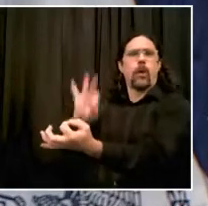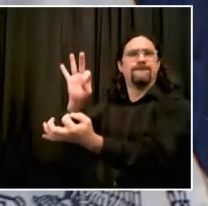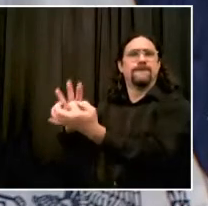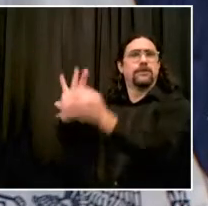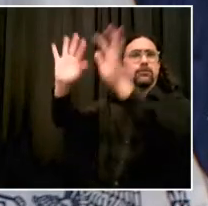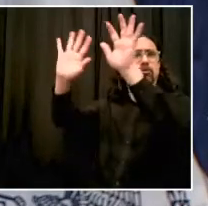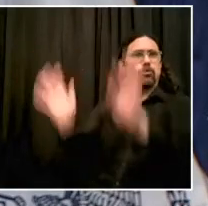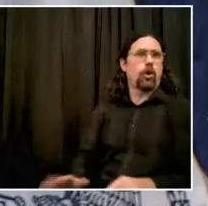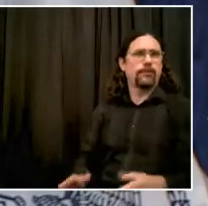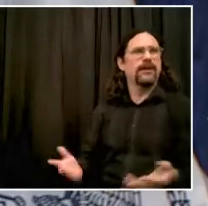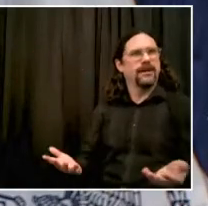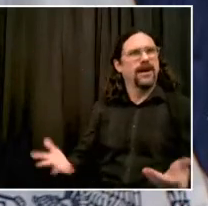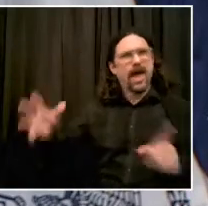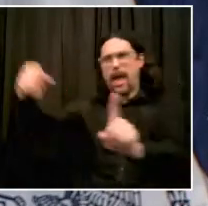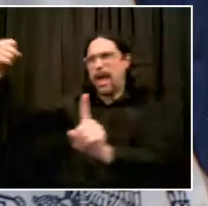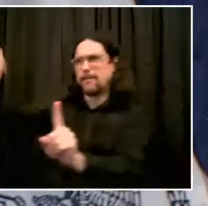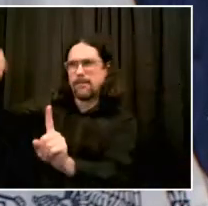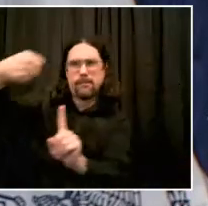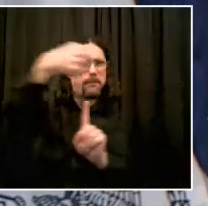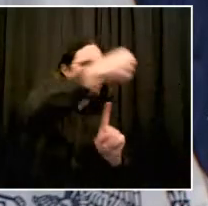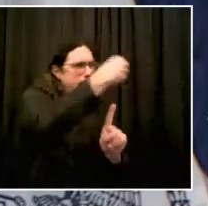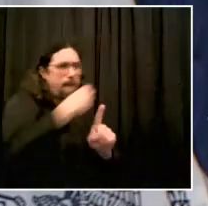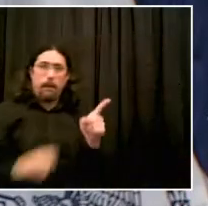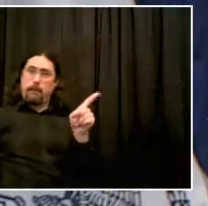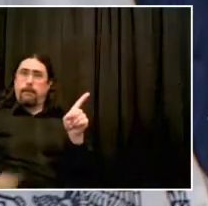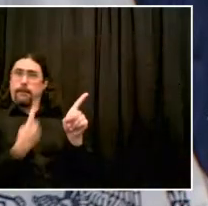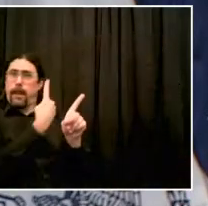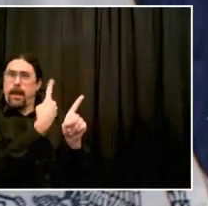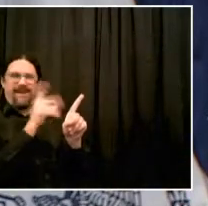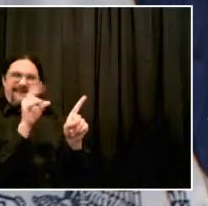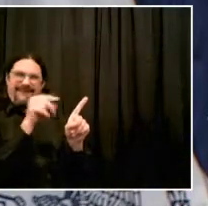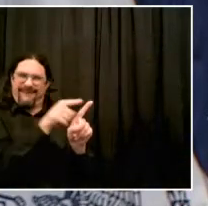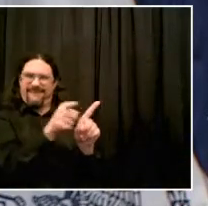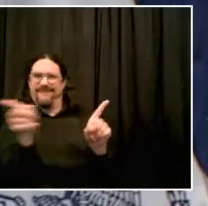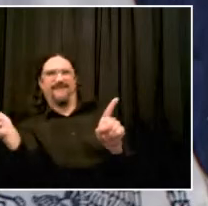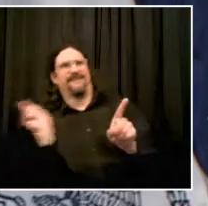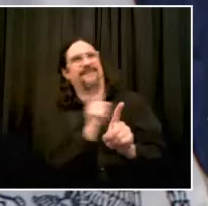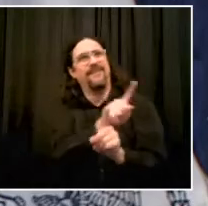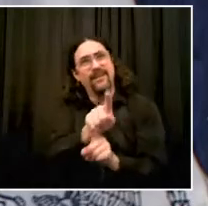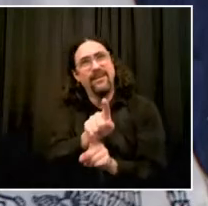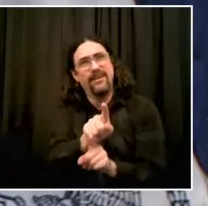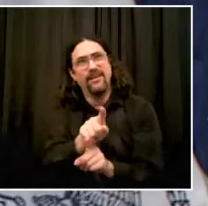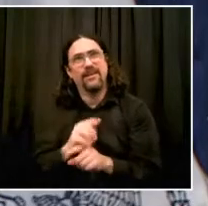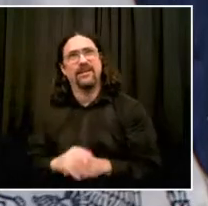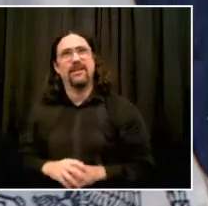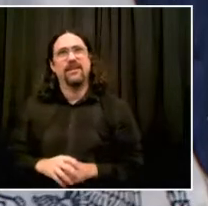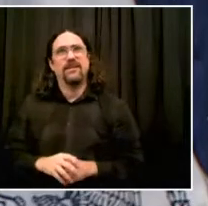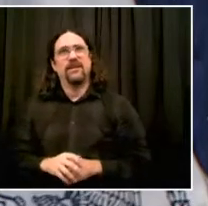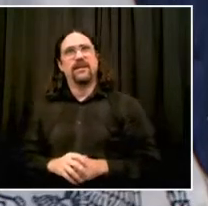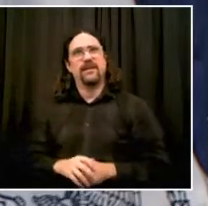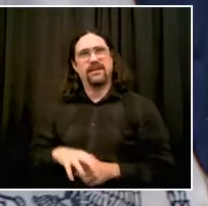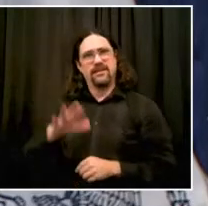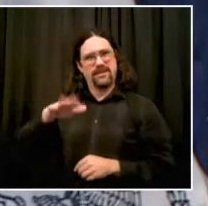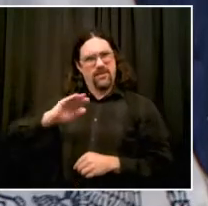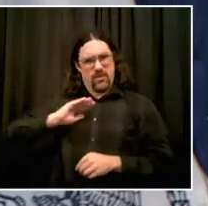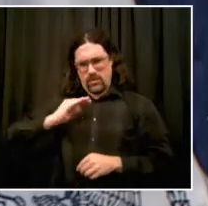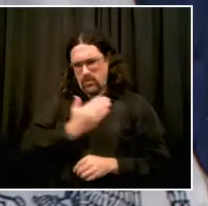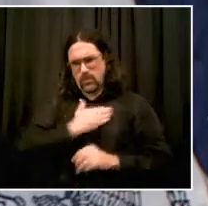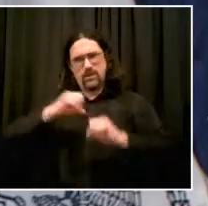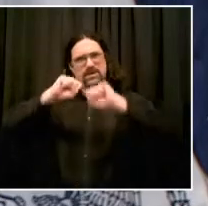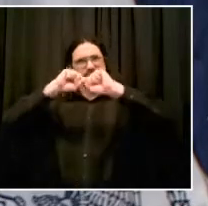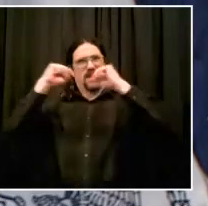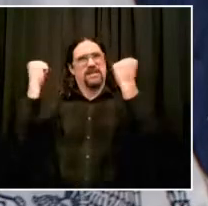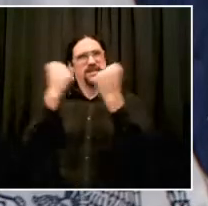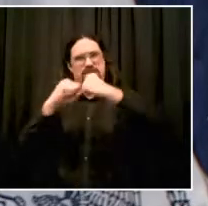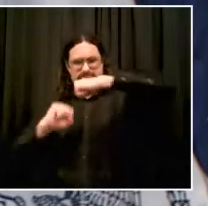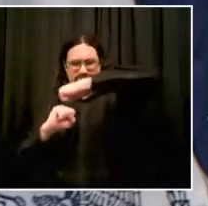been unglued. There's a powerful article yesterday in the Wall Street Journal that points out how this has happened around the country. You cannot take